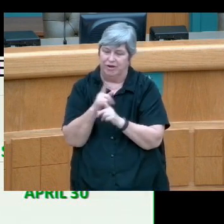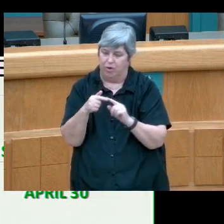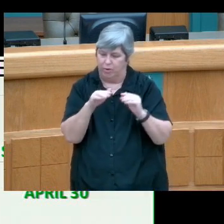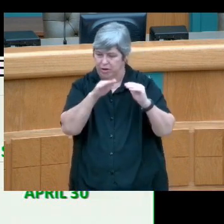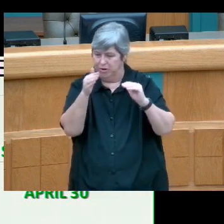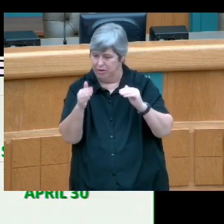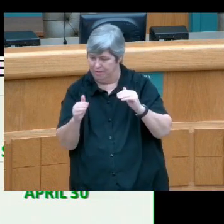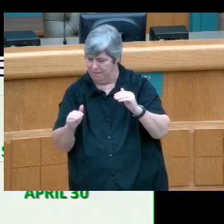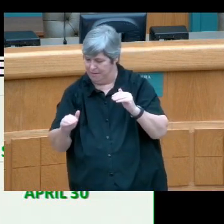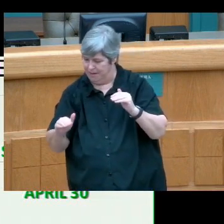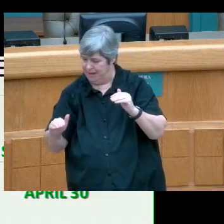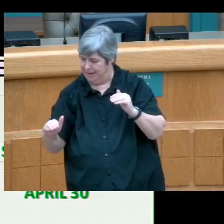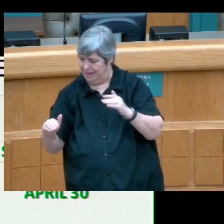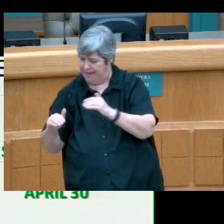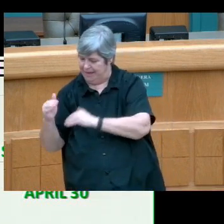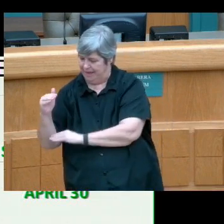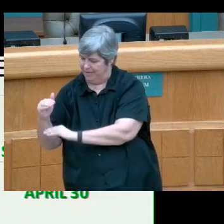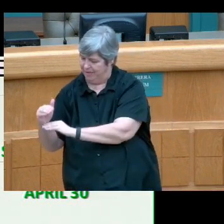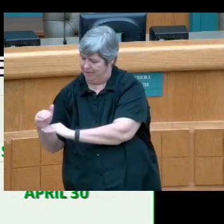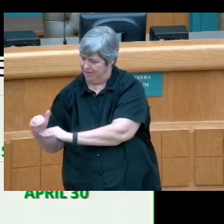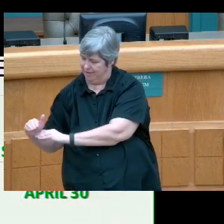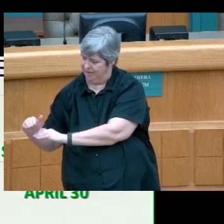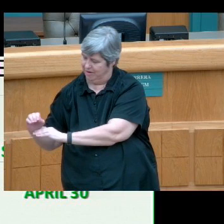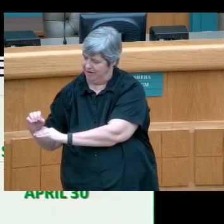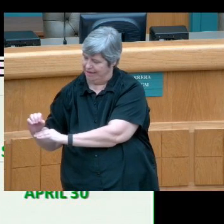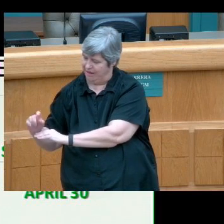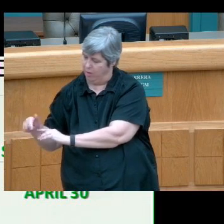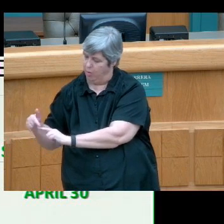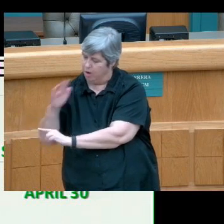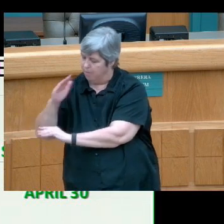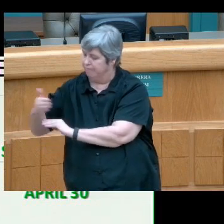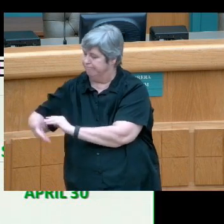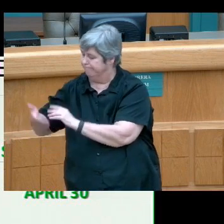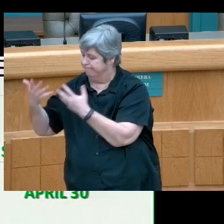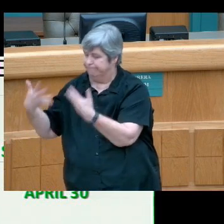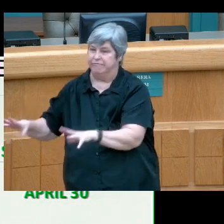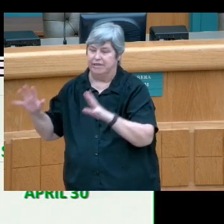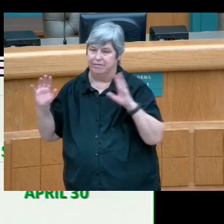near zero of when it's going to bottom out.